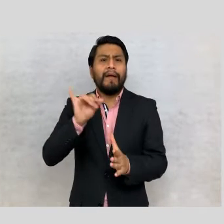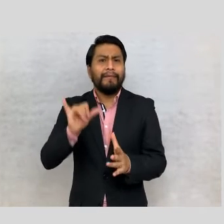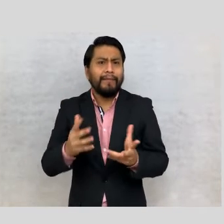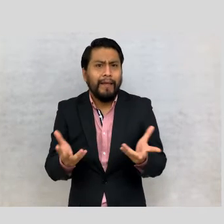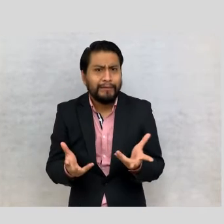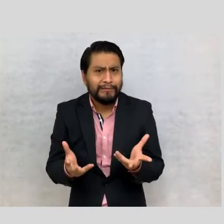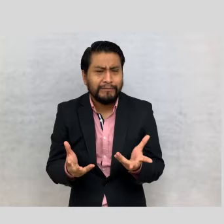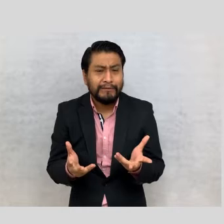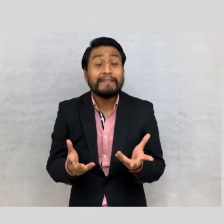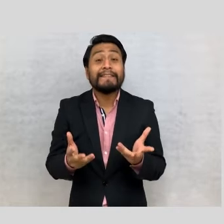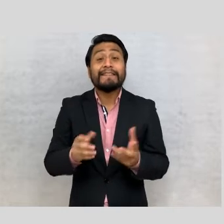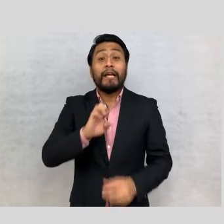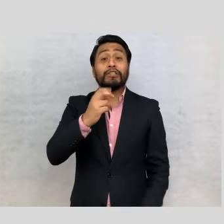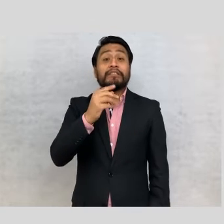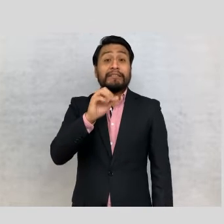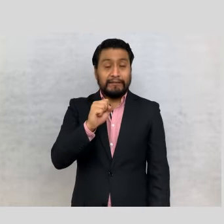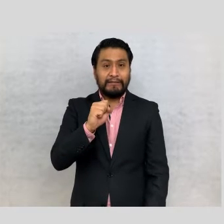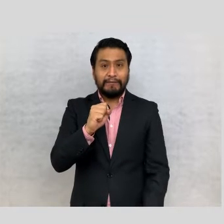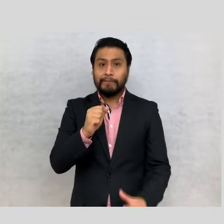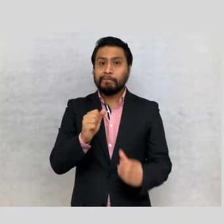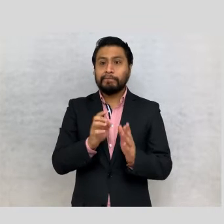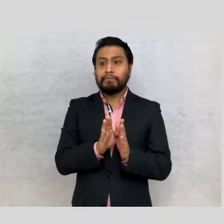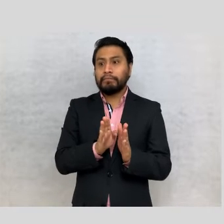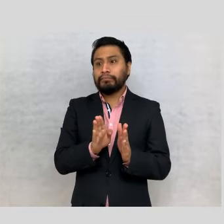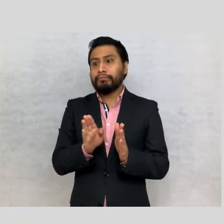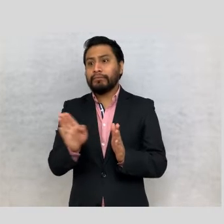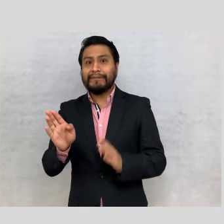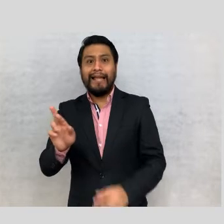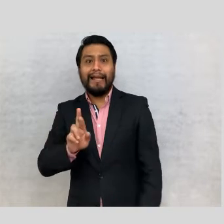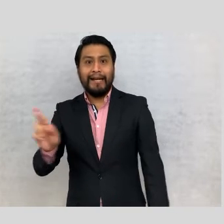the eugenic tendency shifted to the right.